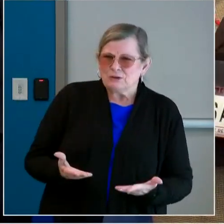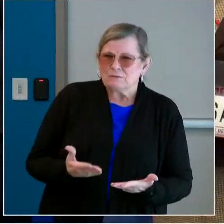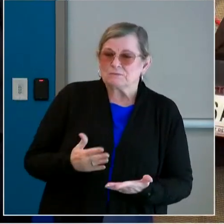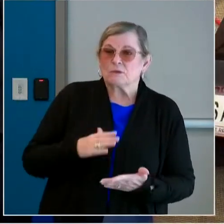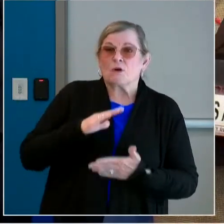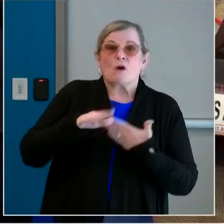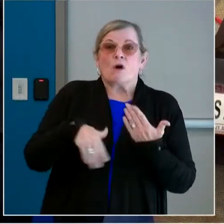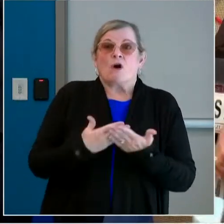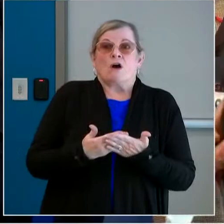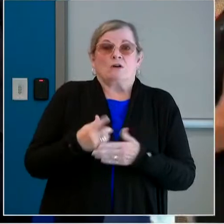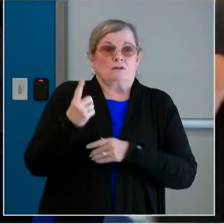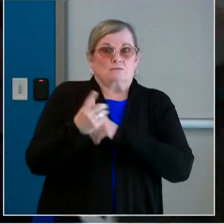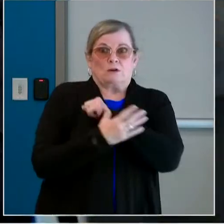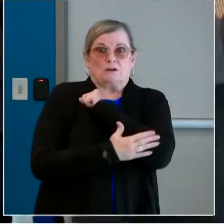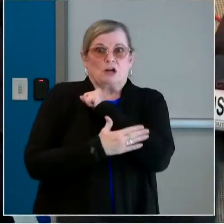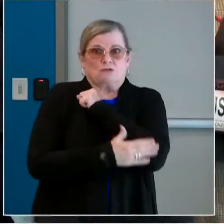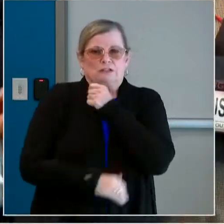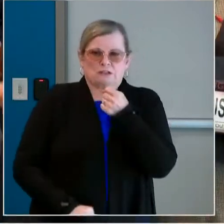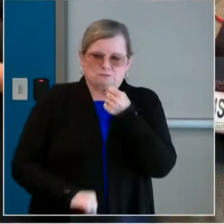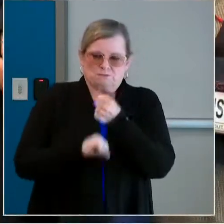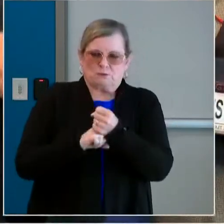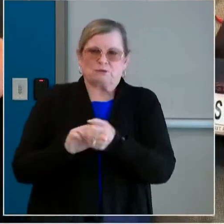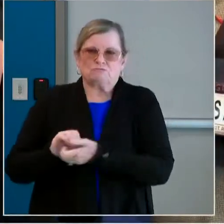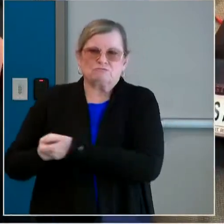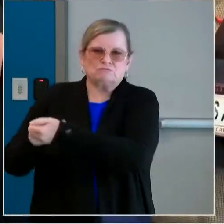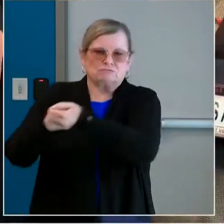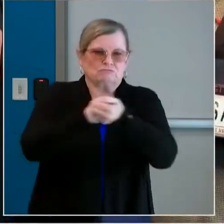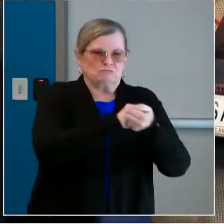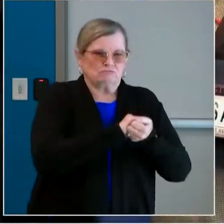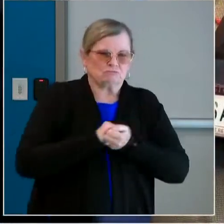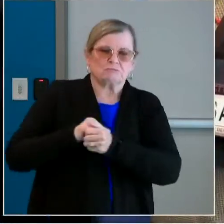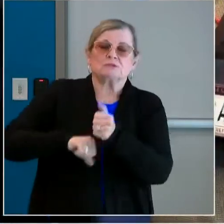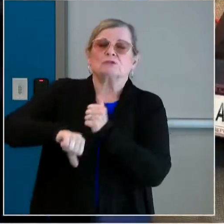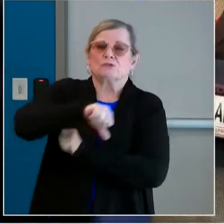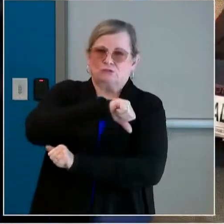So thank you all and look forward to joining the fight. Thank you.